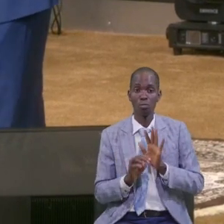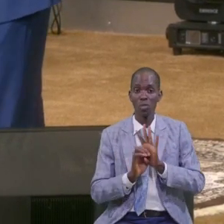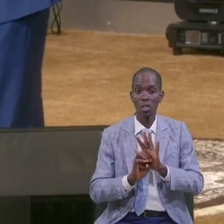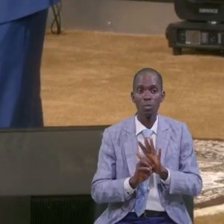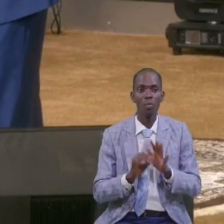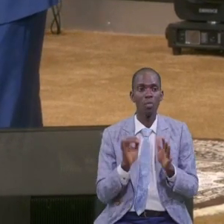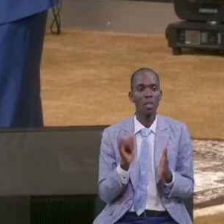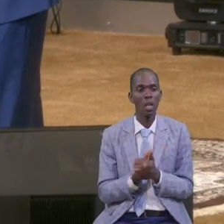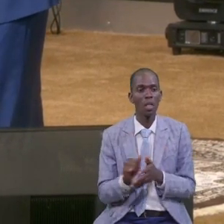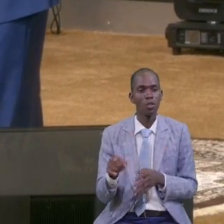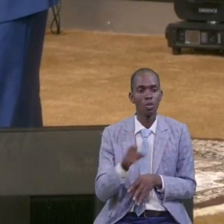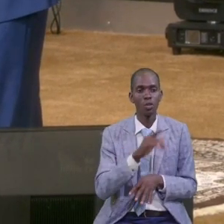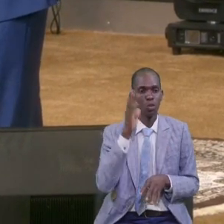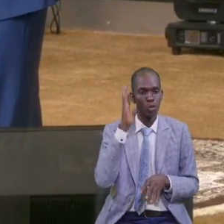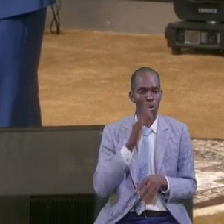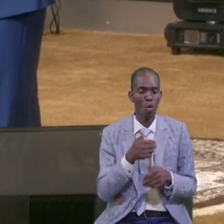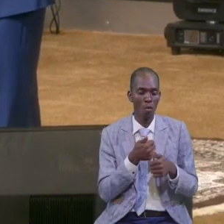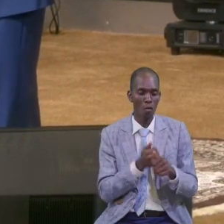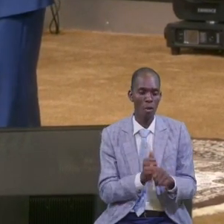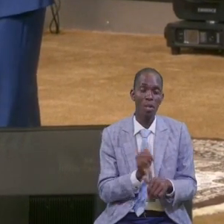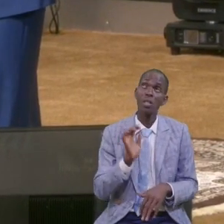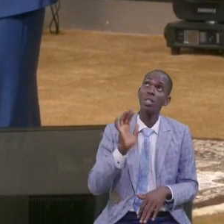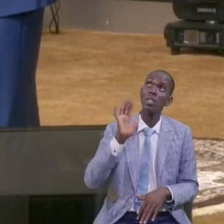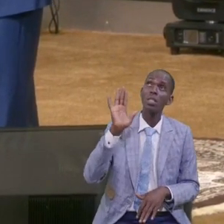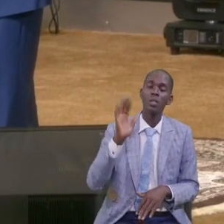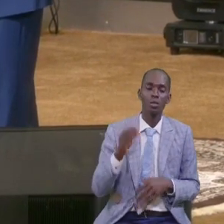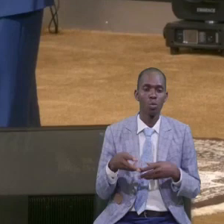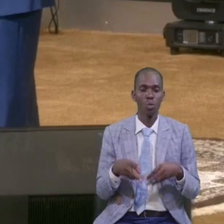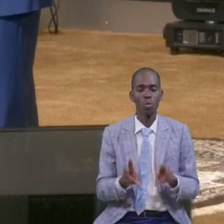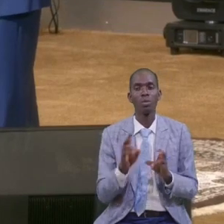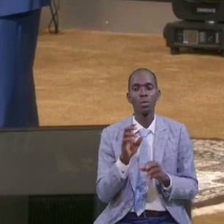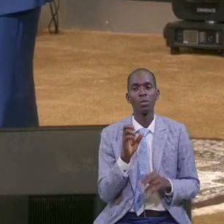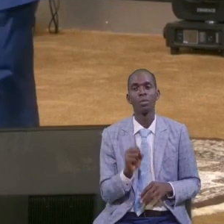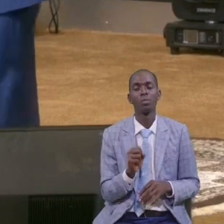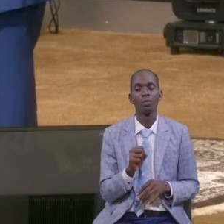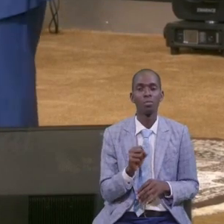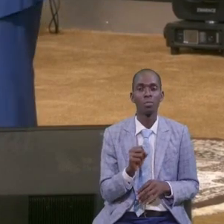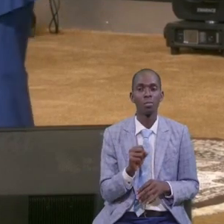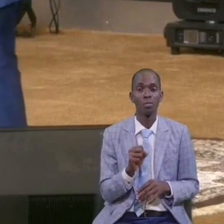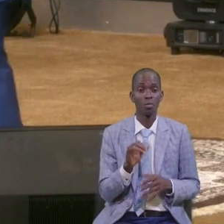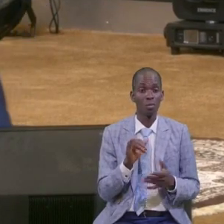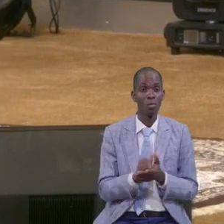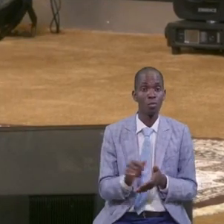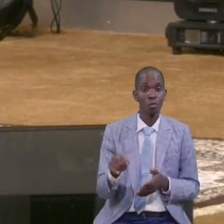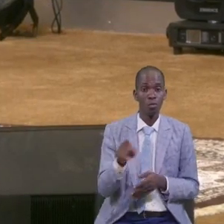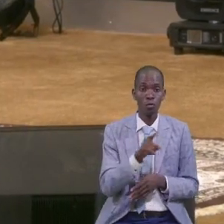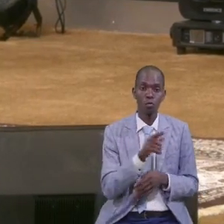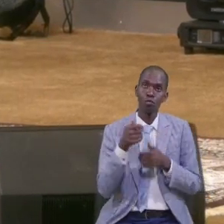ye should follow his steps. That